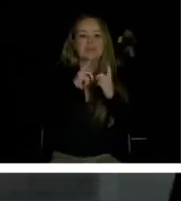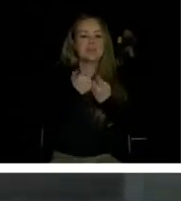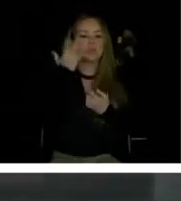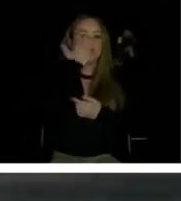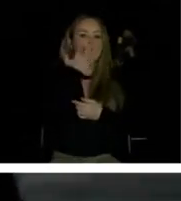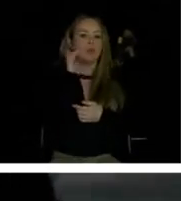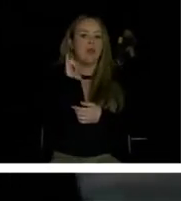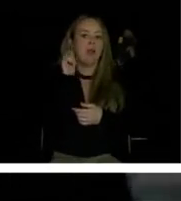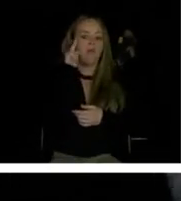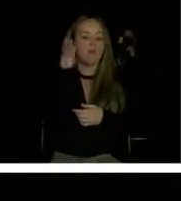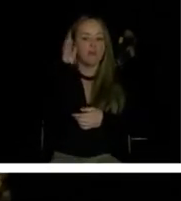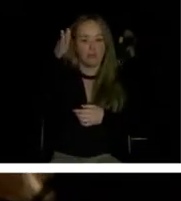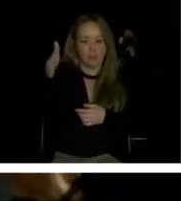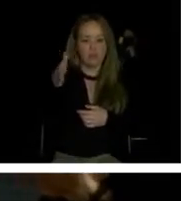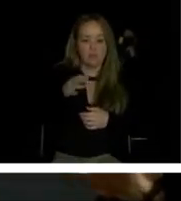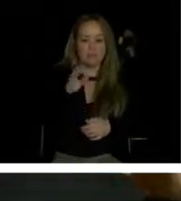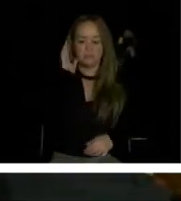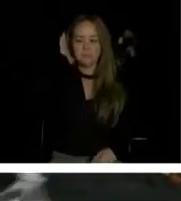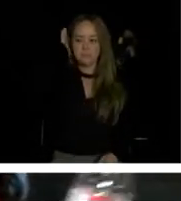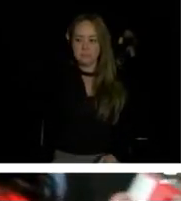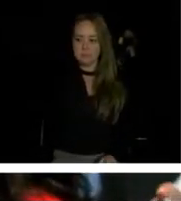going forward.